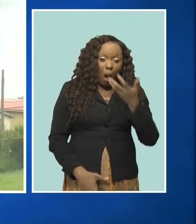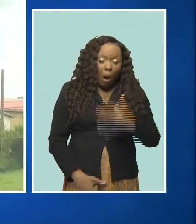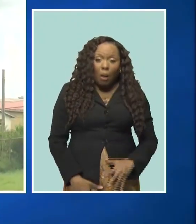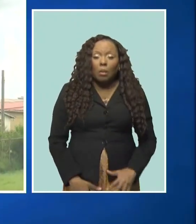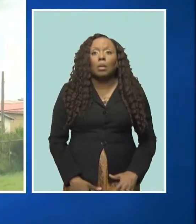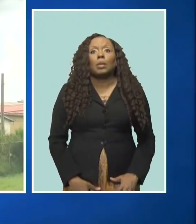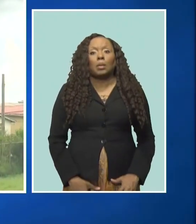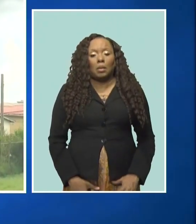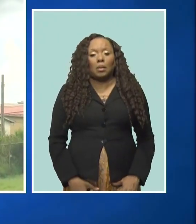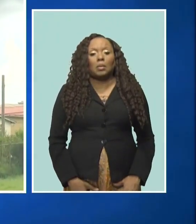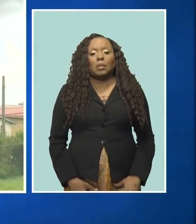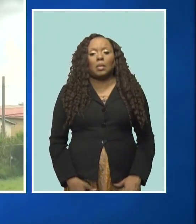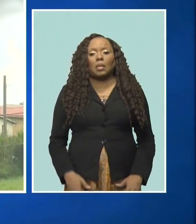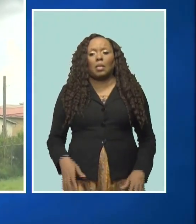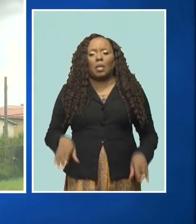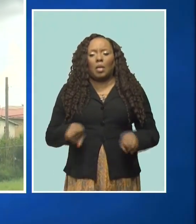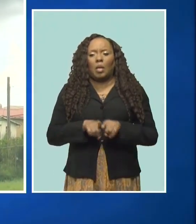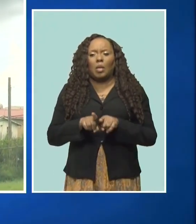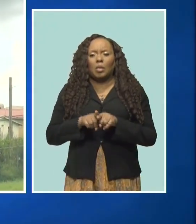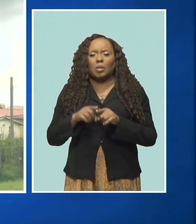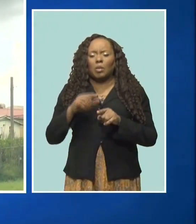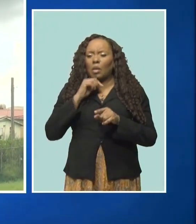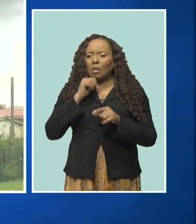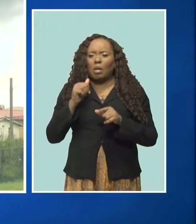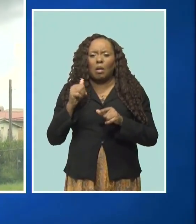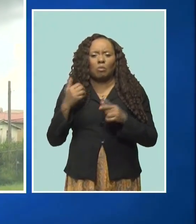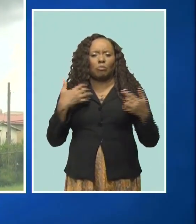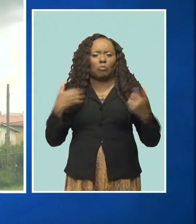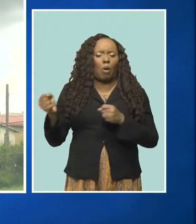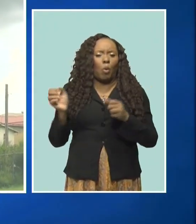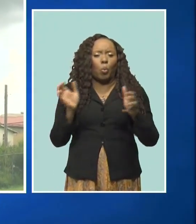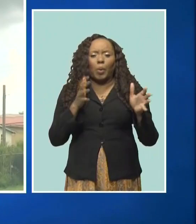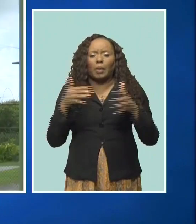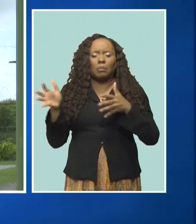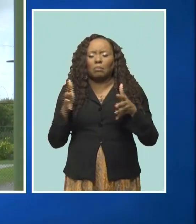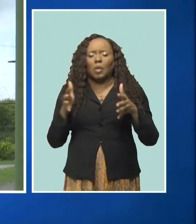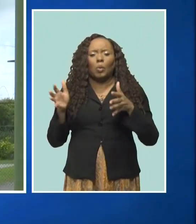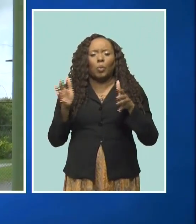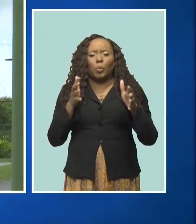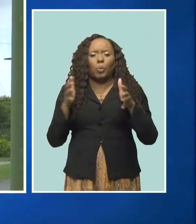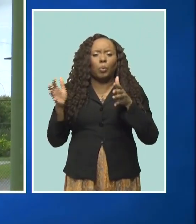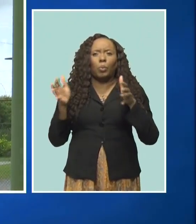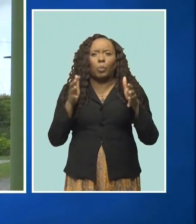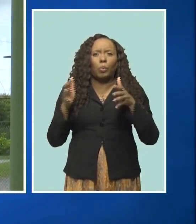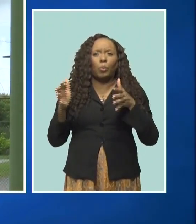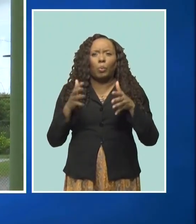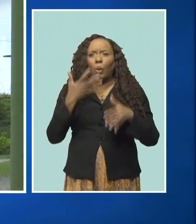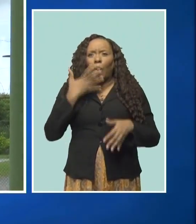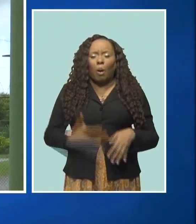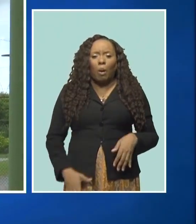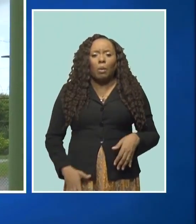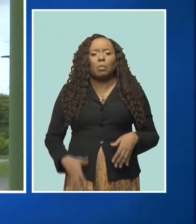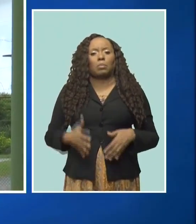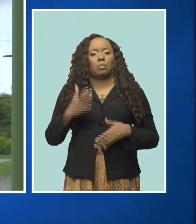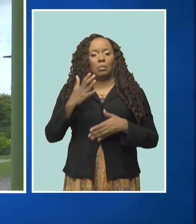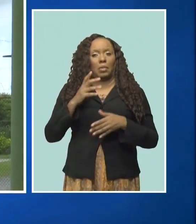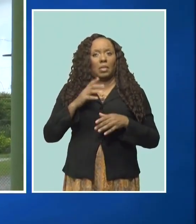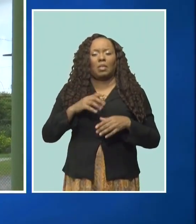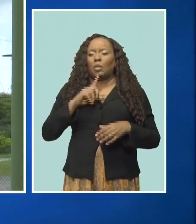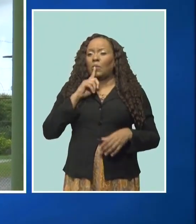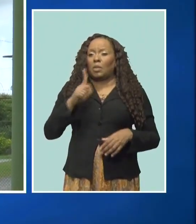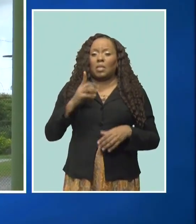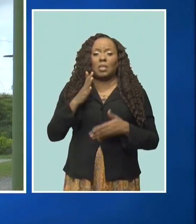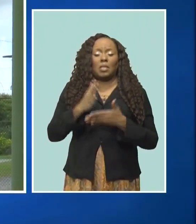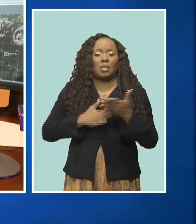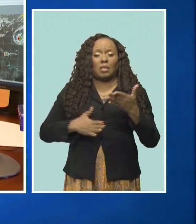says the weaker winds also cause localized activity in Barbados, resulting in some parts of the island being extremely hot